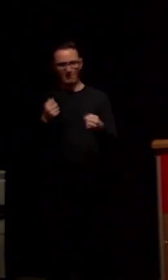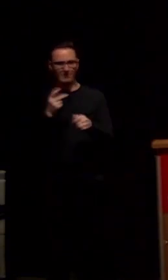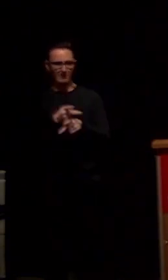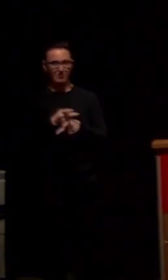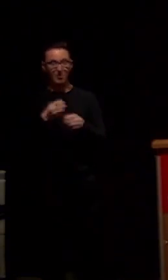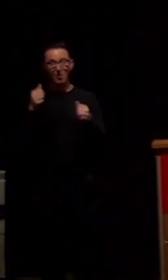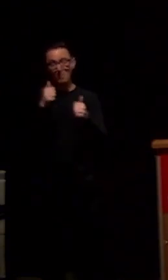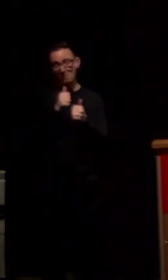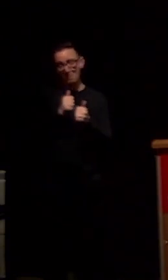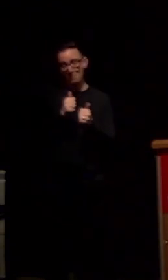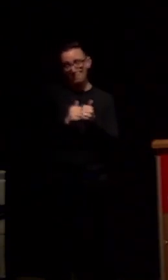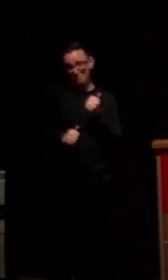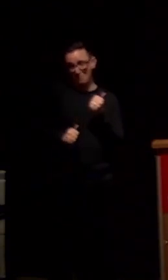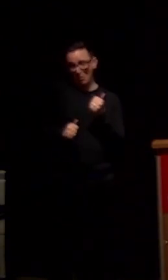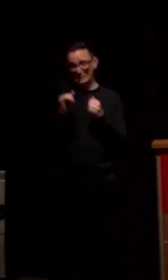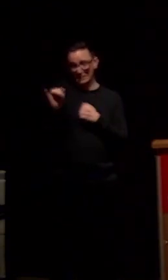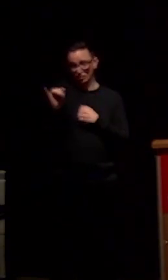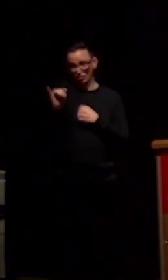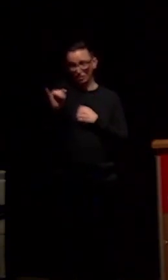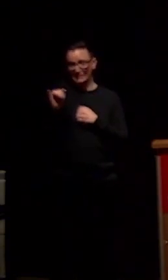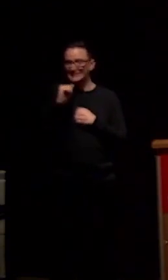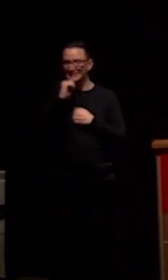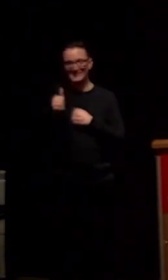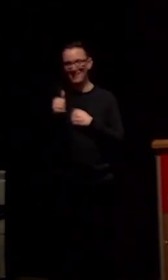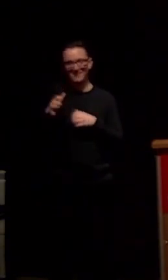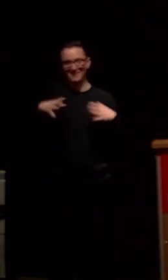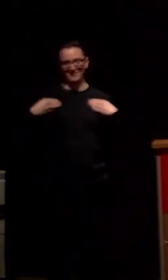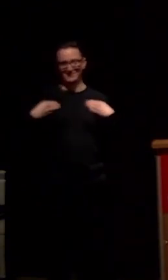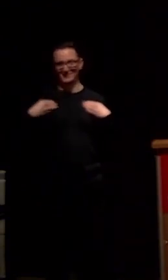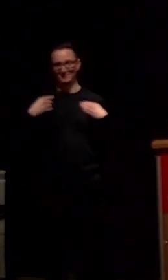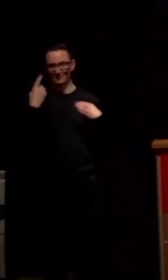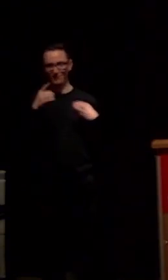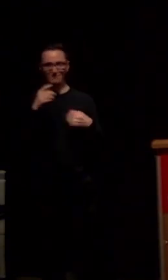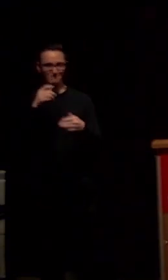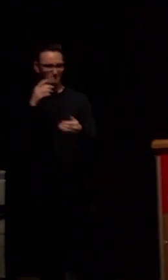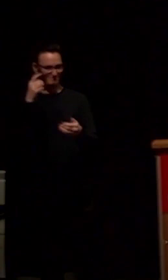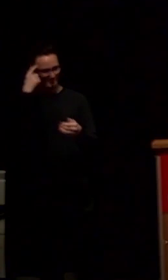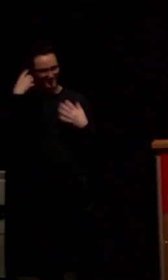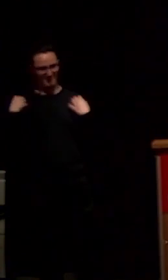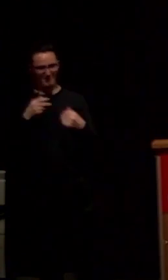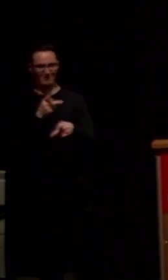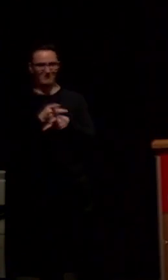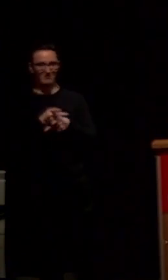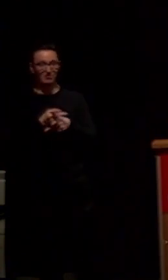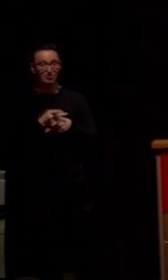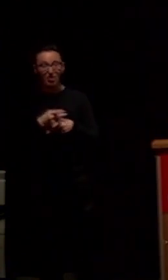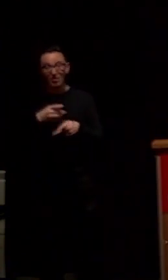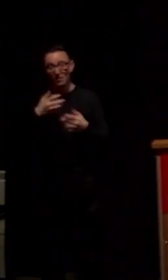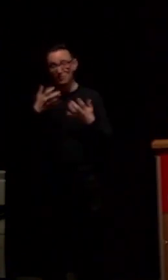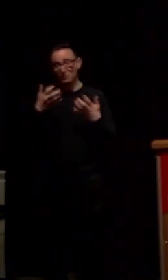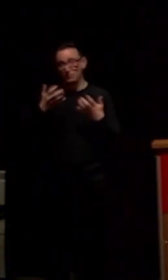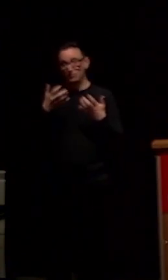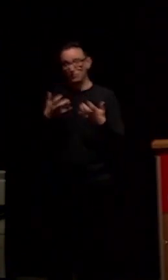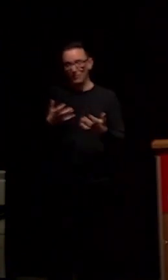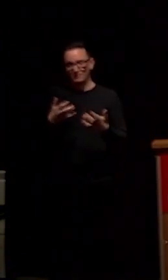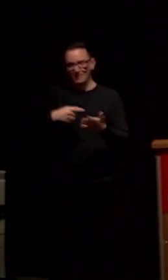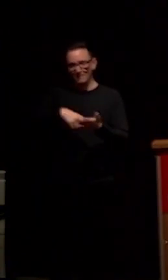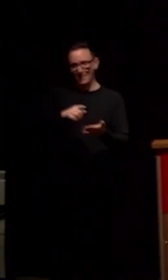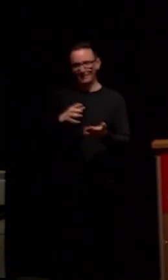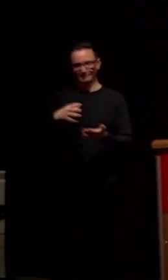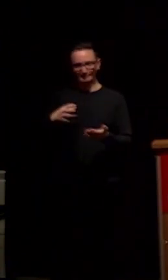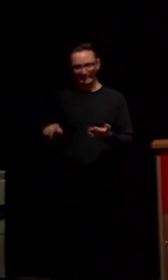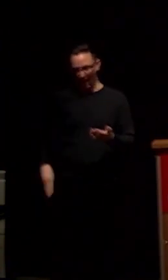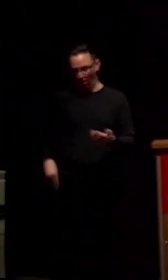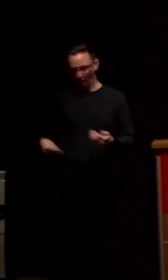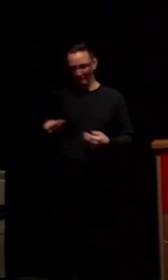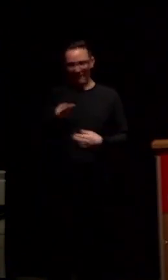too difficult for them, usually when they're on their own, to bill an insurance company. So they'd rather be paid out of pocket, and not everybody can afford